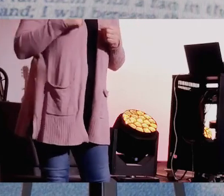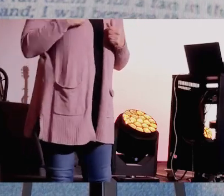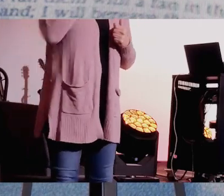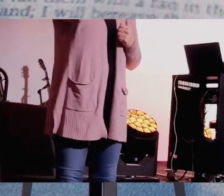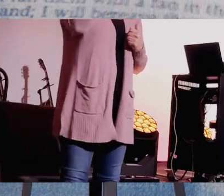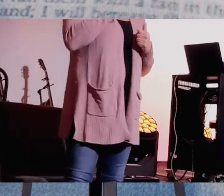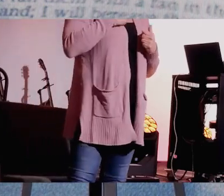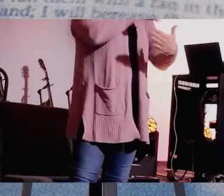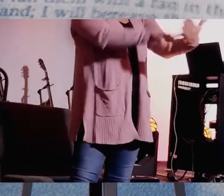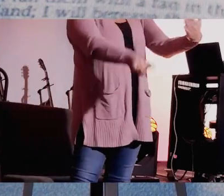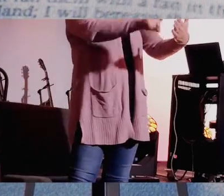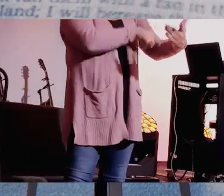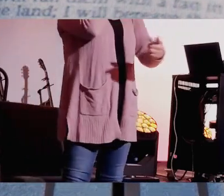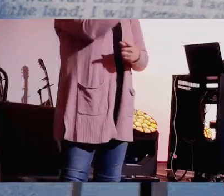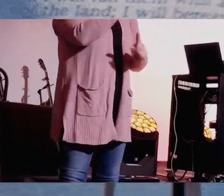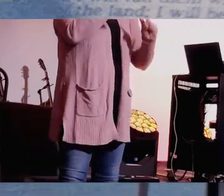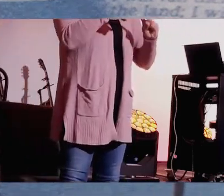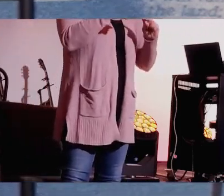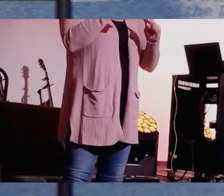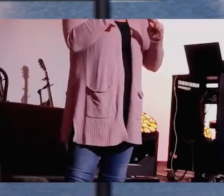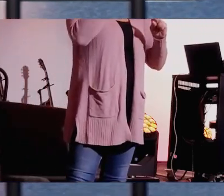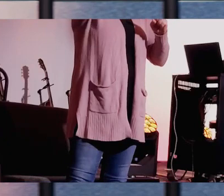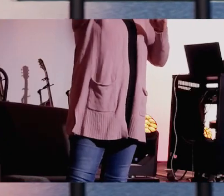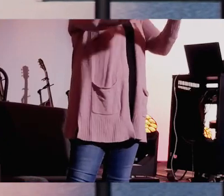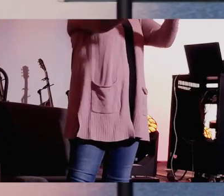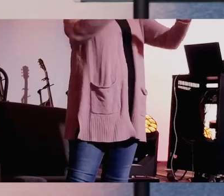Why would I condemn them when God has clearly forgiven me?